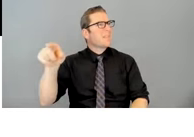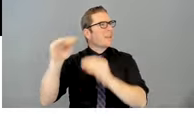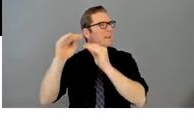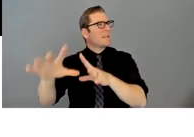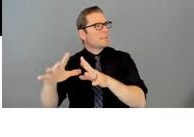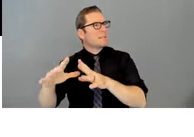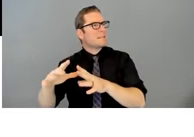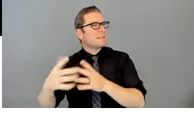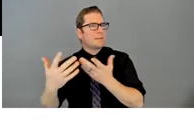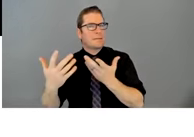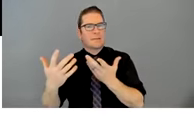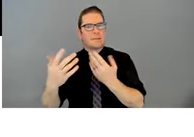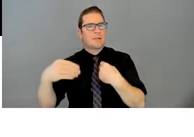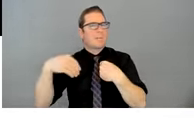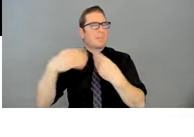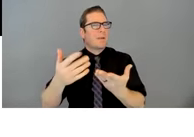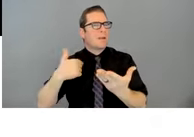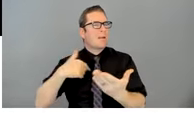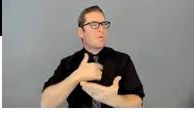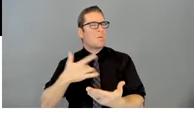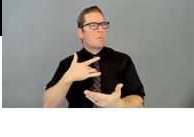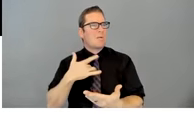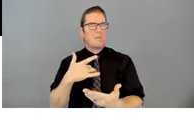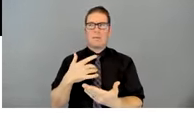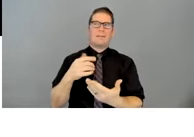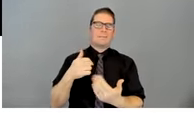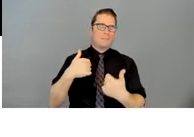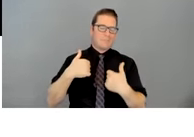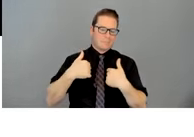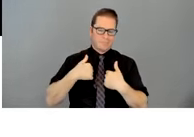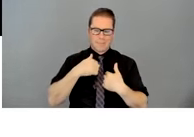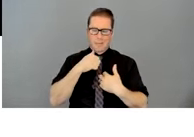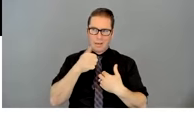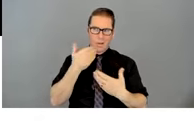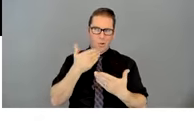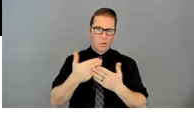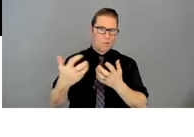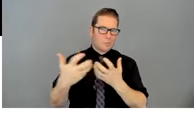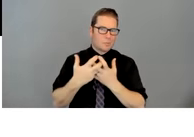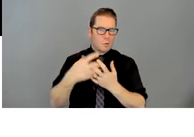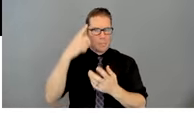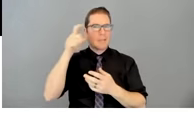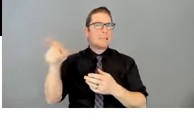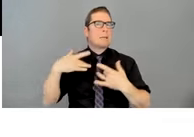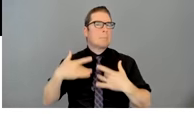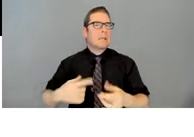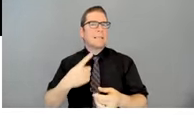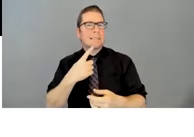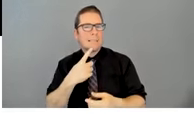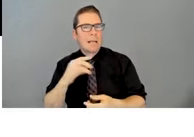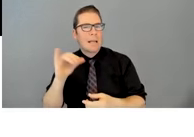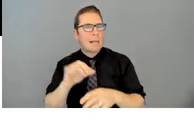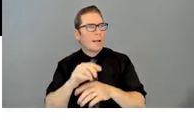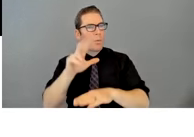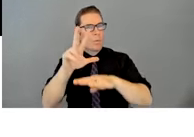makes everyone in that class feel like they don't belong, because he says things like, only a third of you are